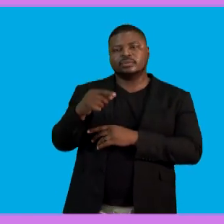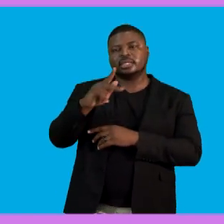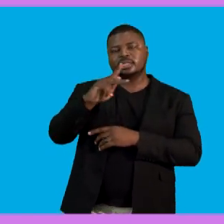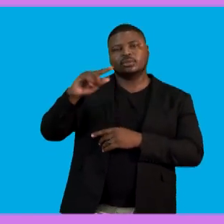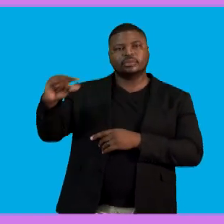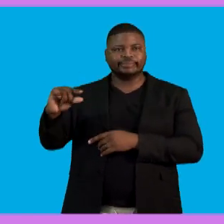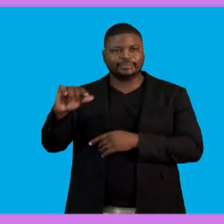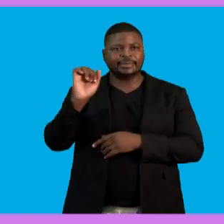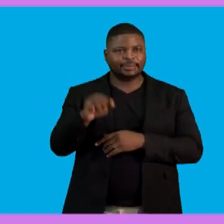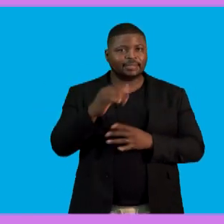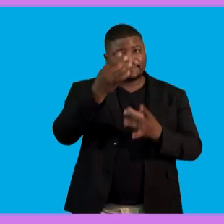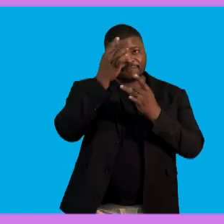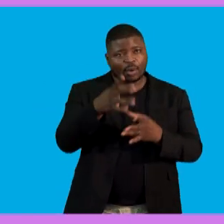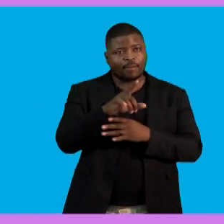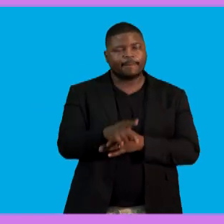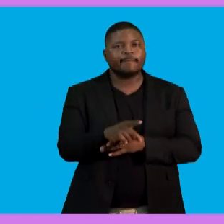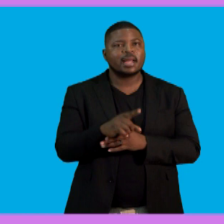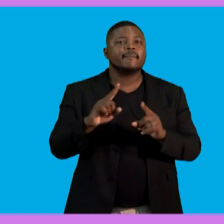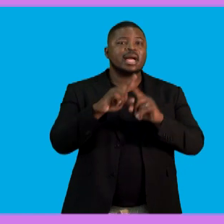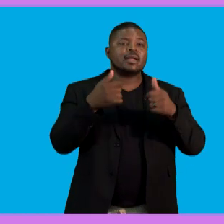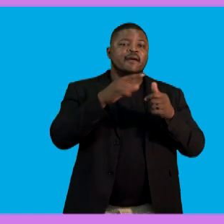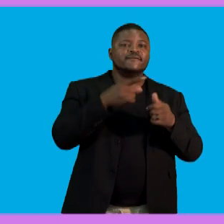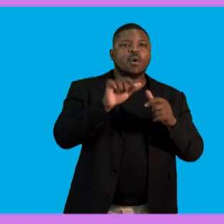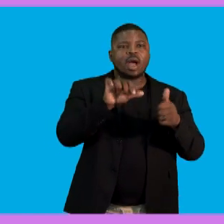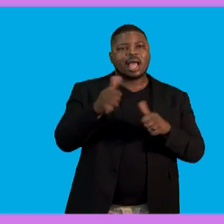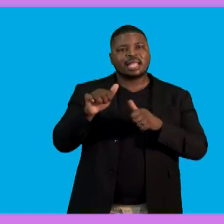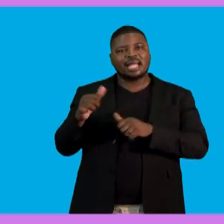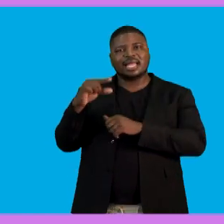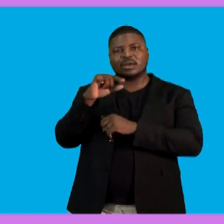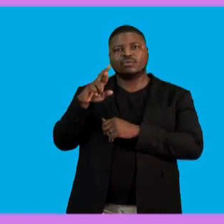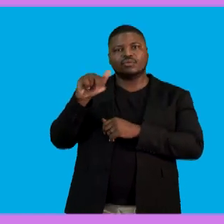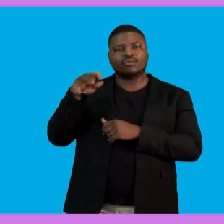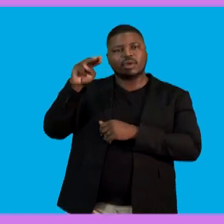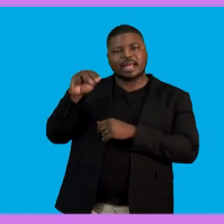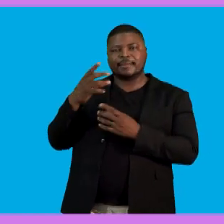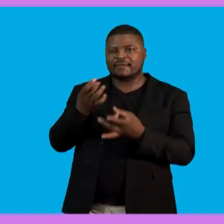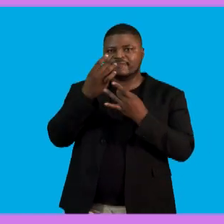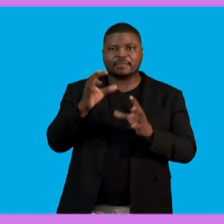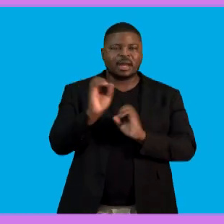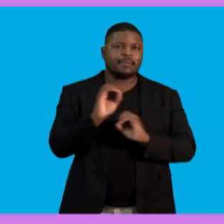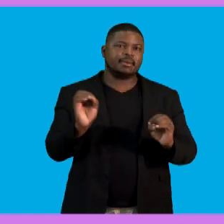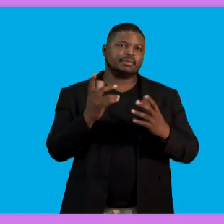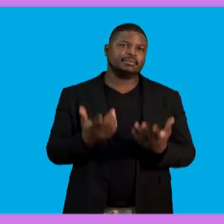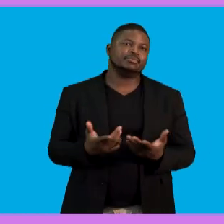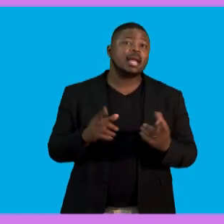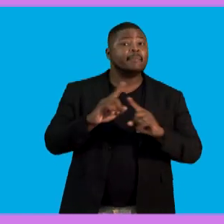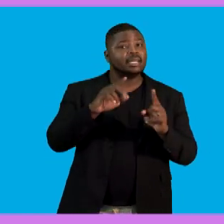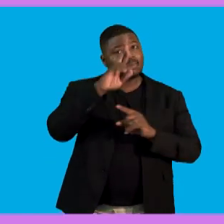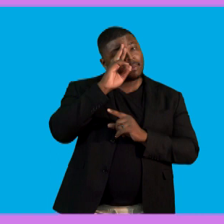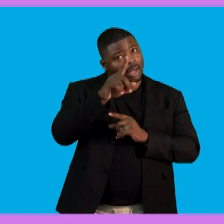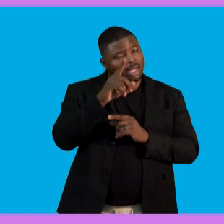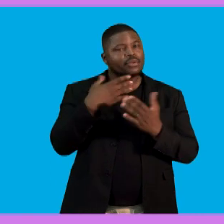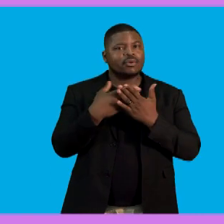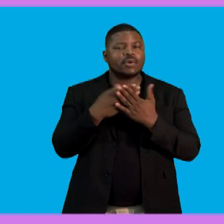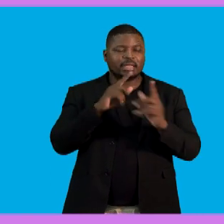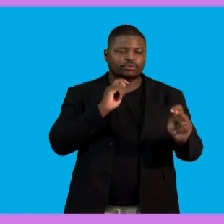1 ton is equal to so many grams. It only gave us that 1 ton is equal to so many kilograms. But we know that we can convert from